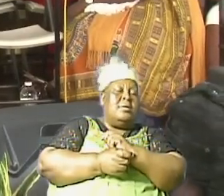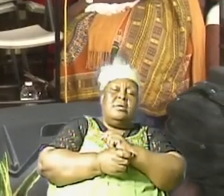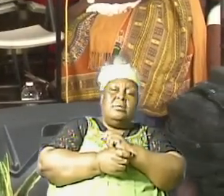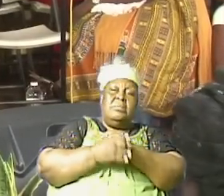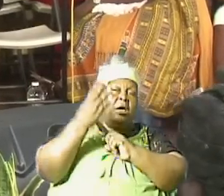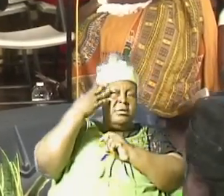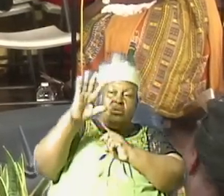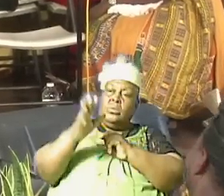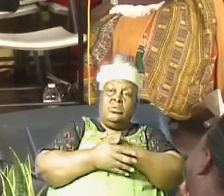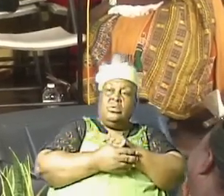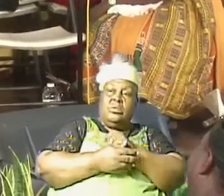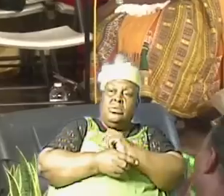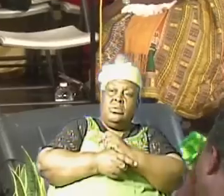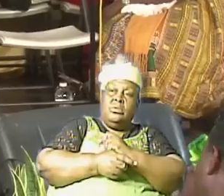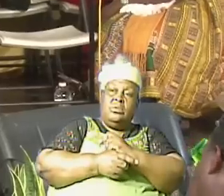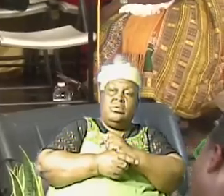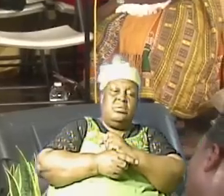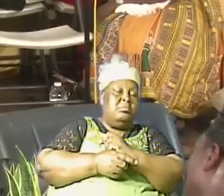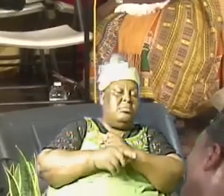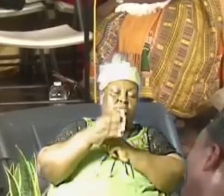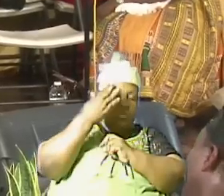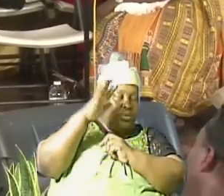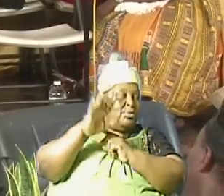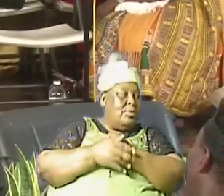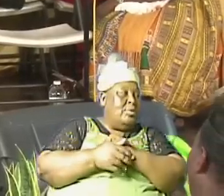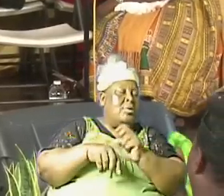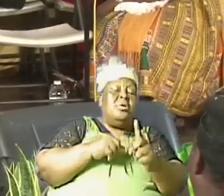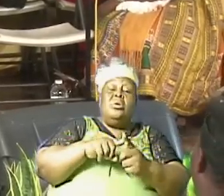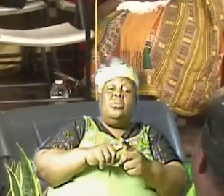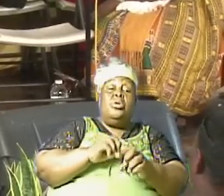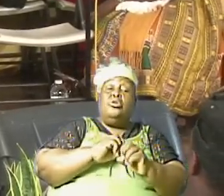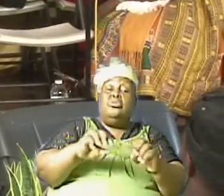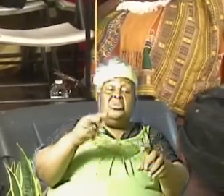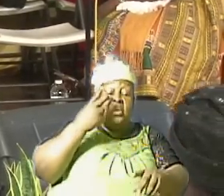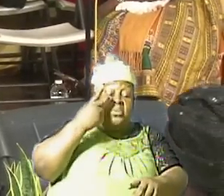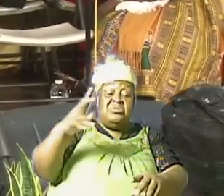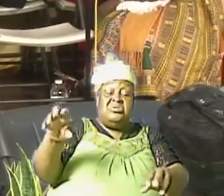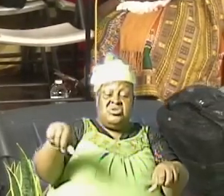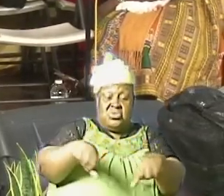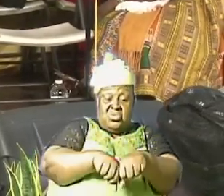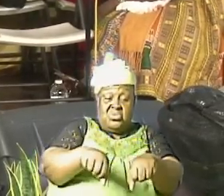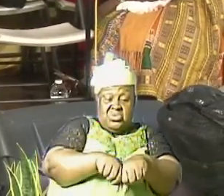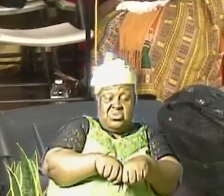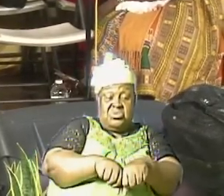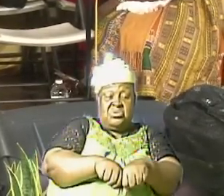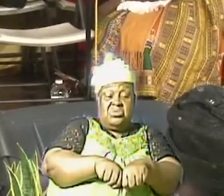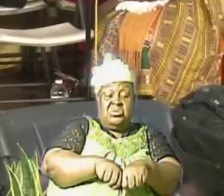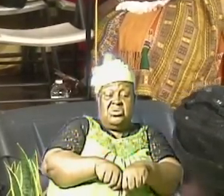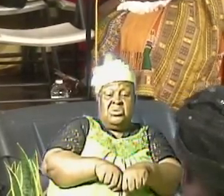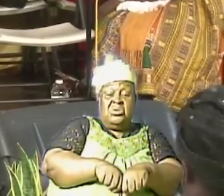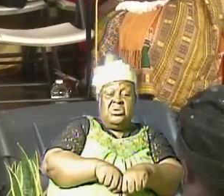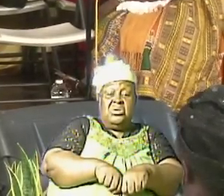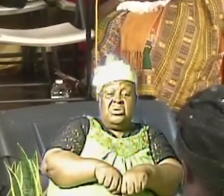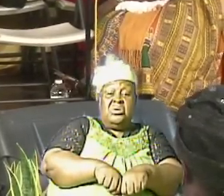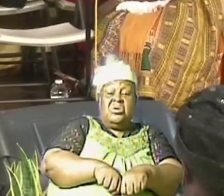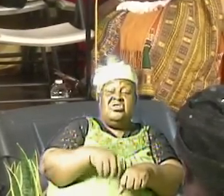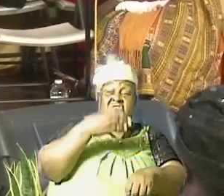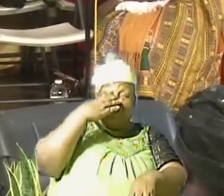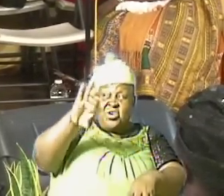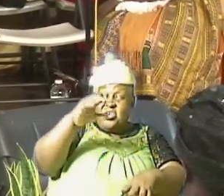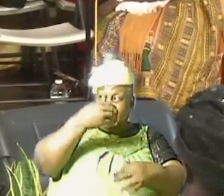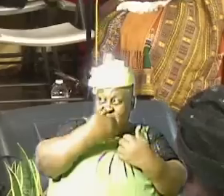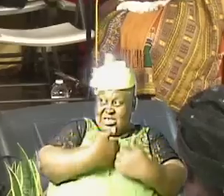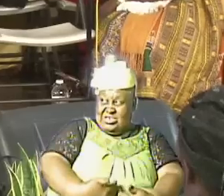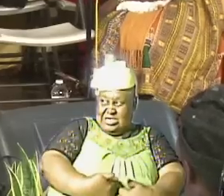change you. So when you don't see the shoes, don't bother curse her. Just curse in yourself.